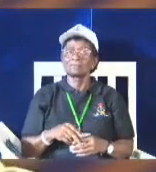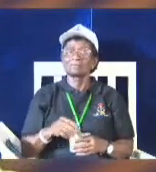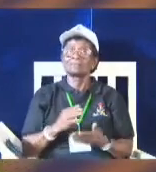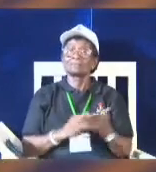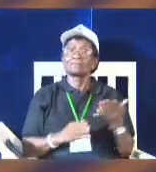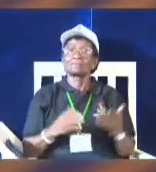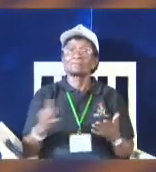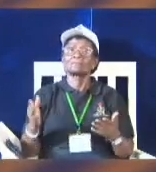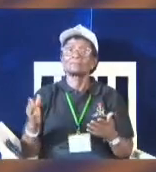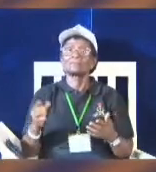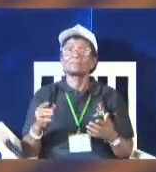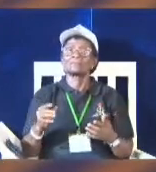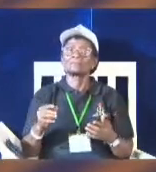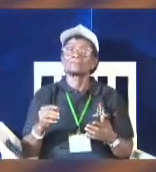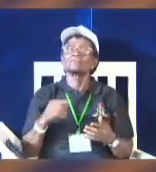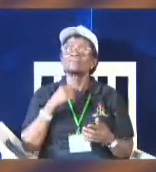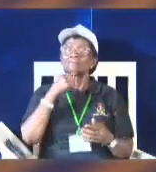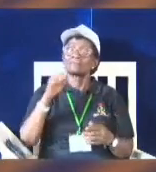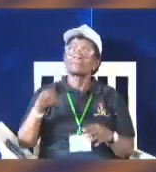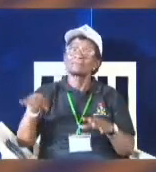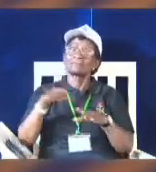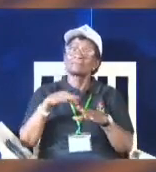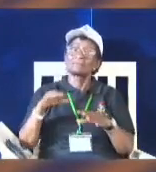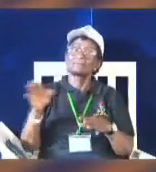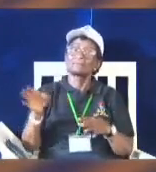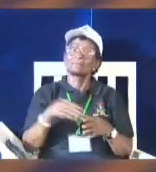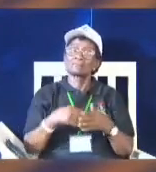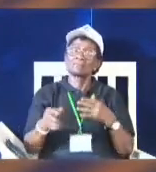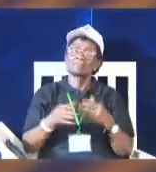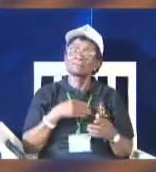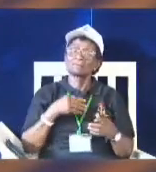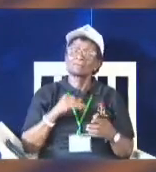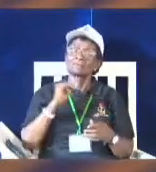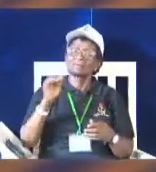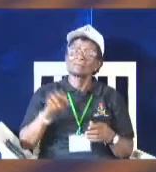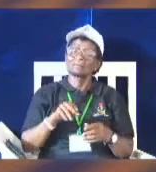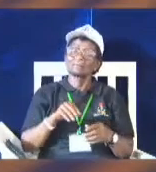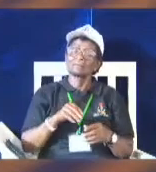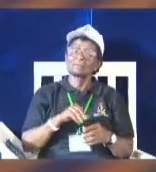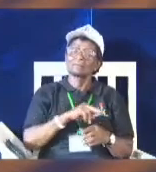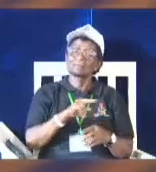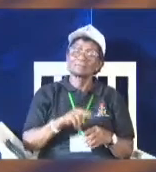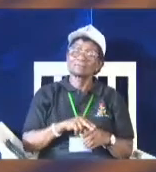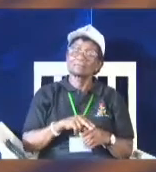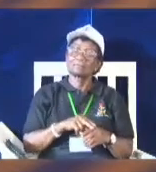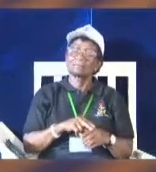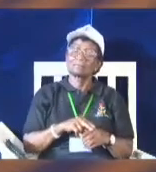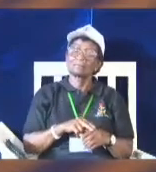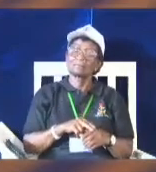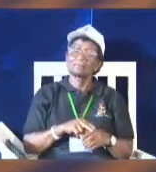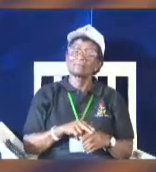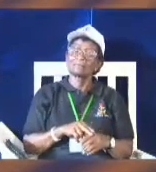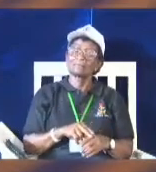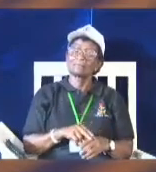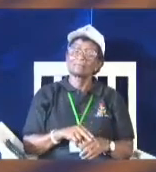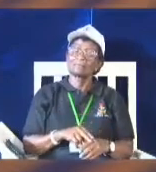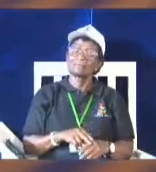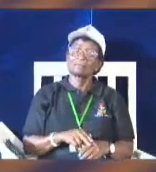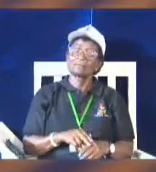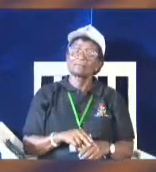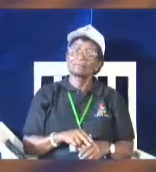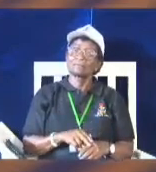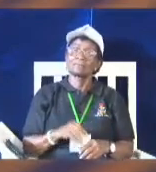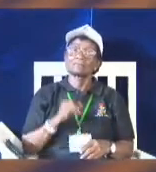something told that boy, your case is not natural. It's not for drugs.